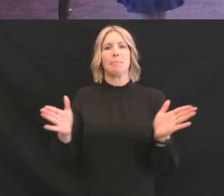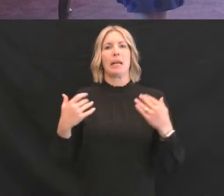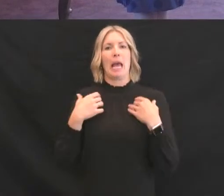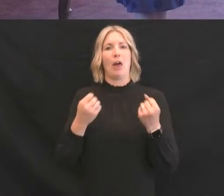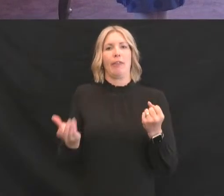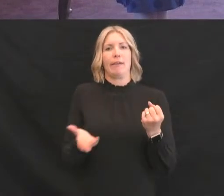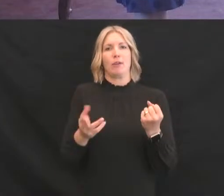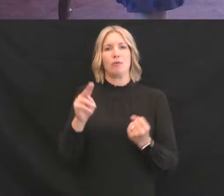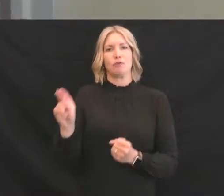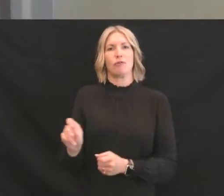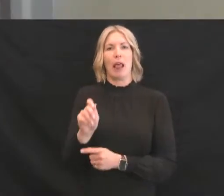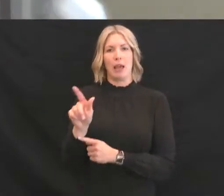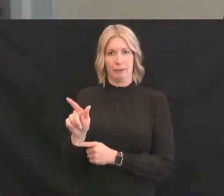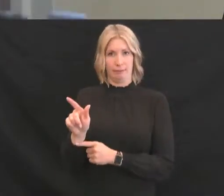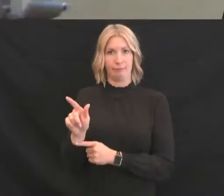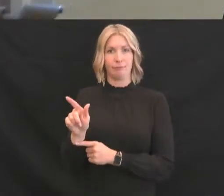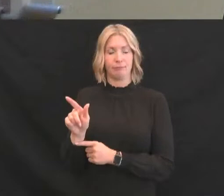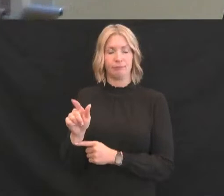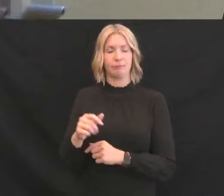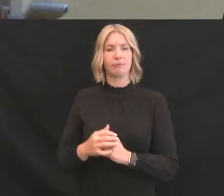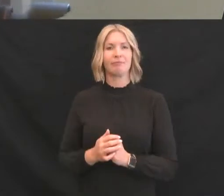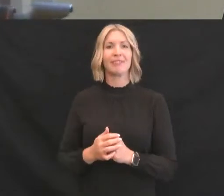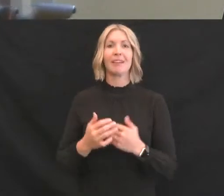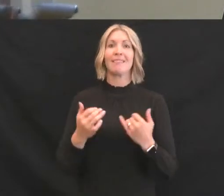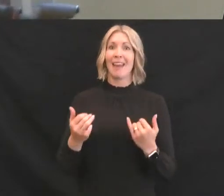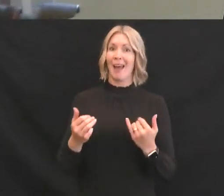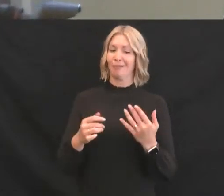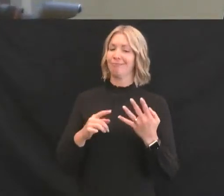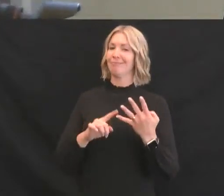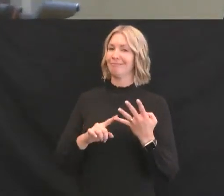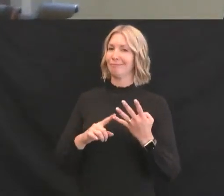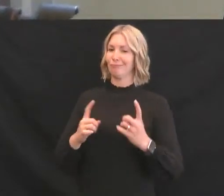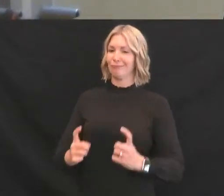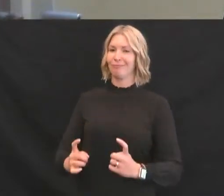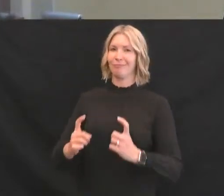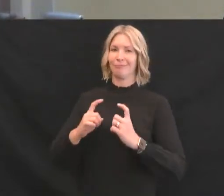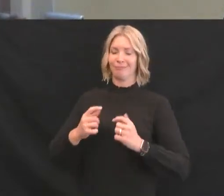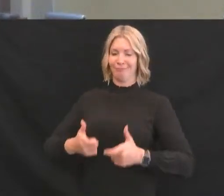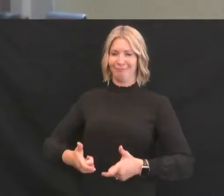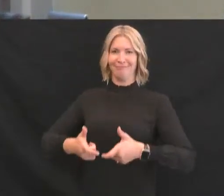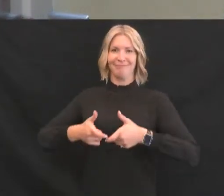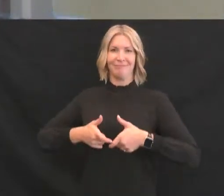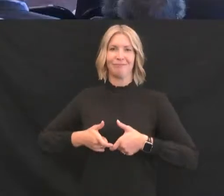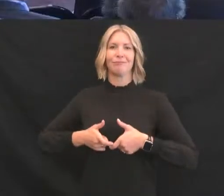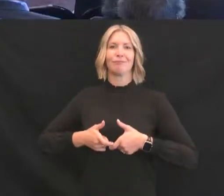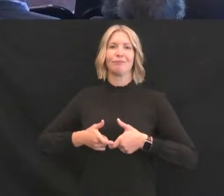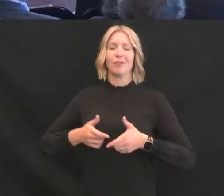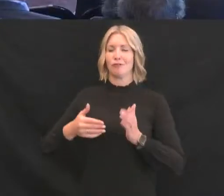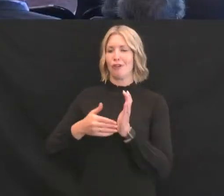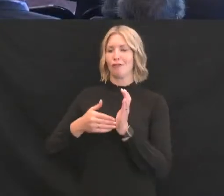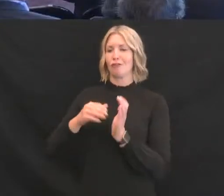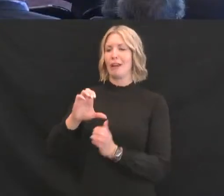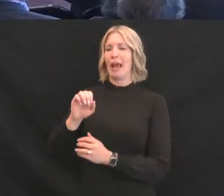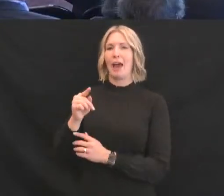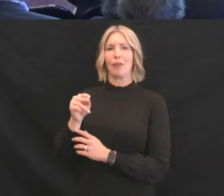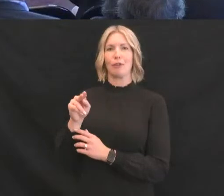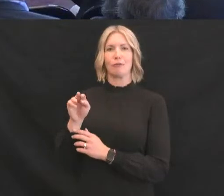Labrador. To receive the Order of Newfoundland and Labrador, Dr. Catherine Donovan.